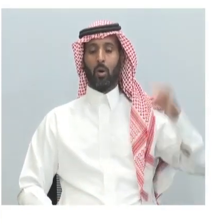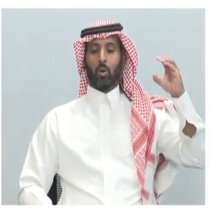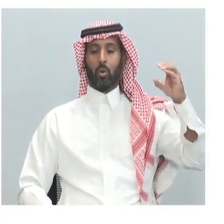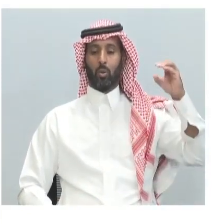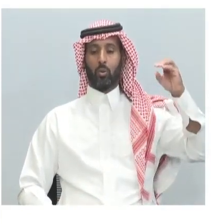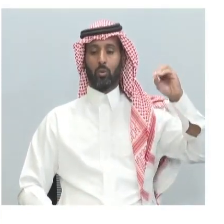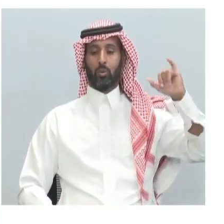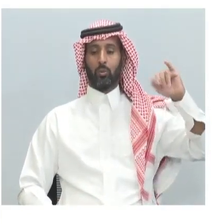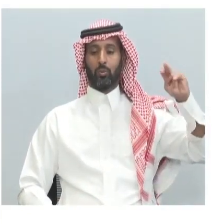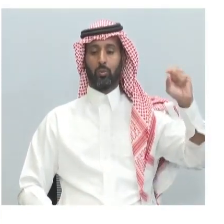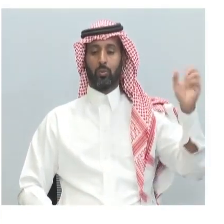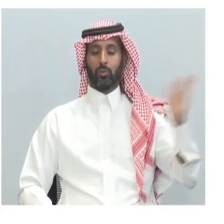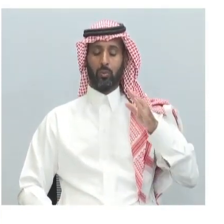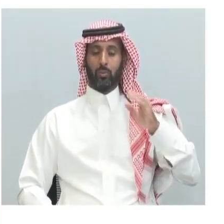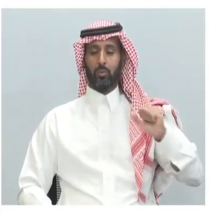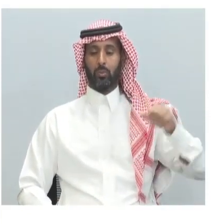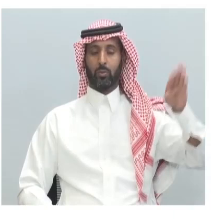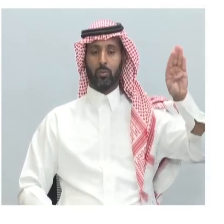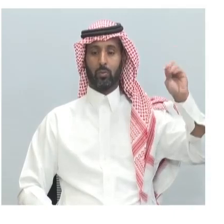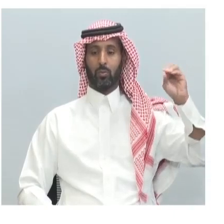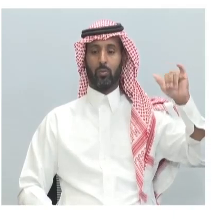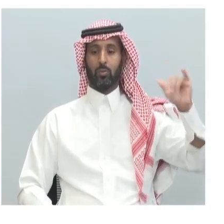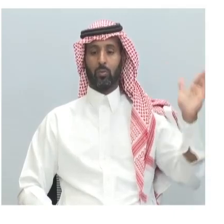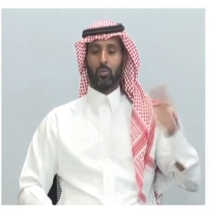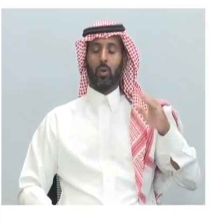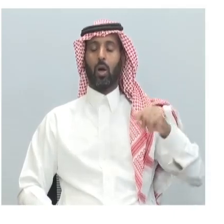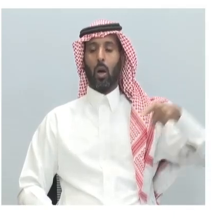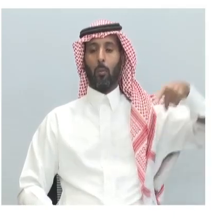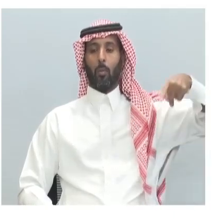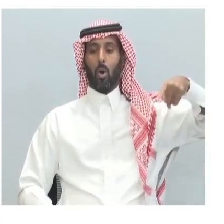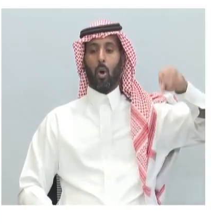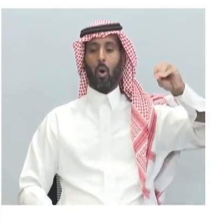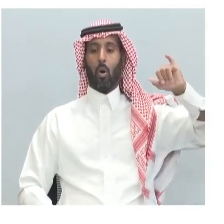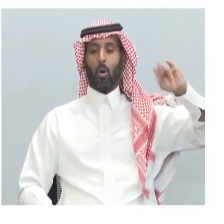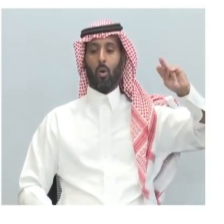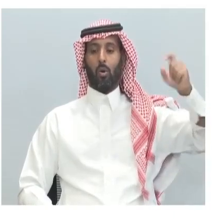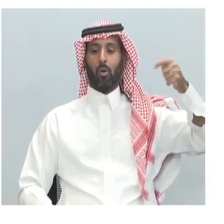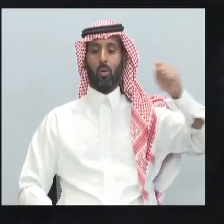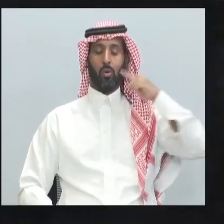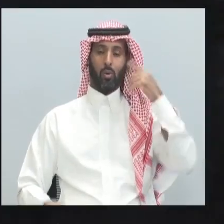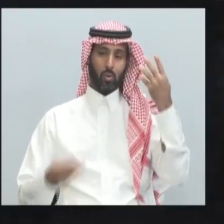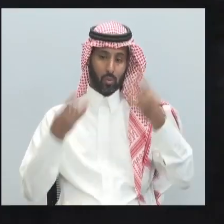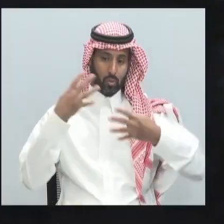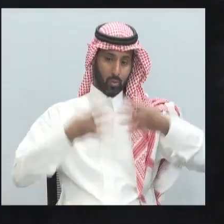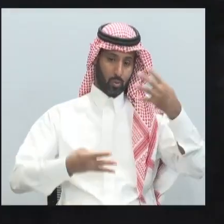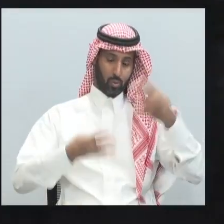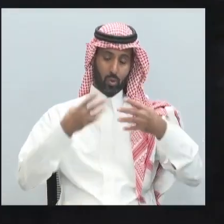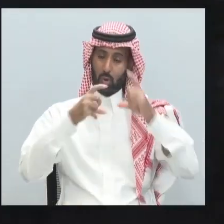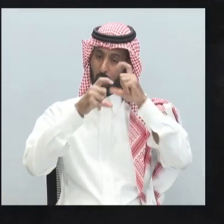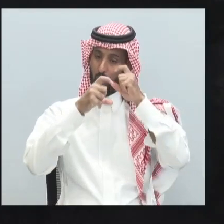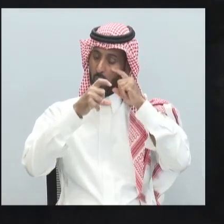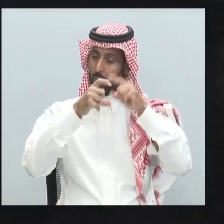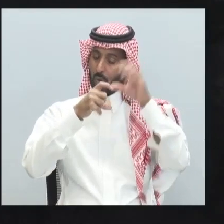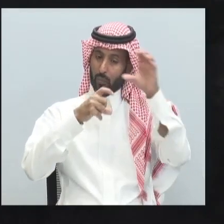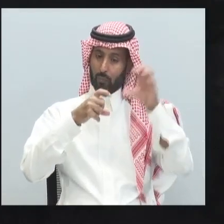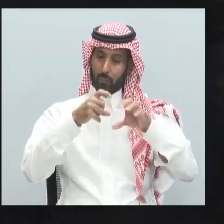we have boy, and we have point. What you will do, you will match, catch a pen and write